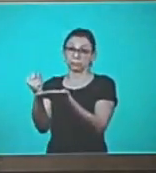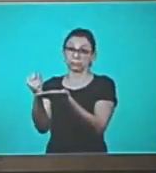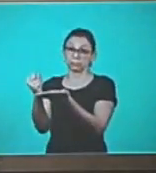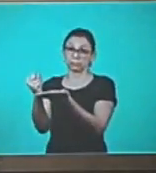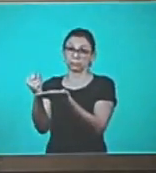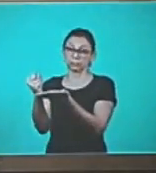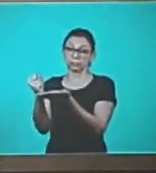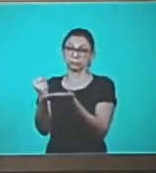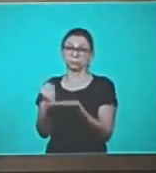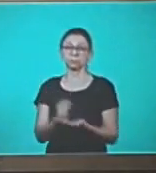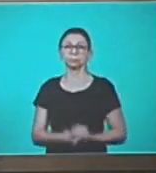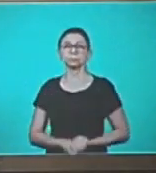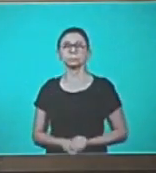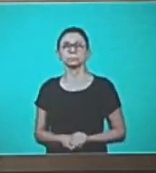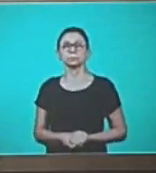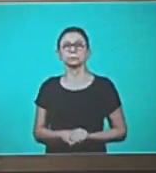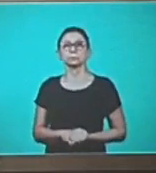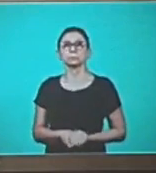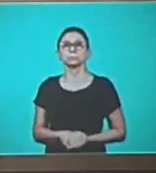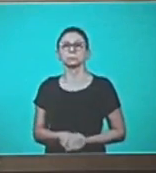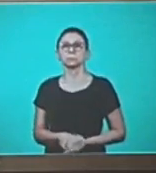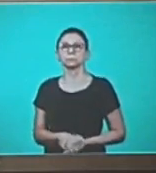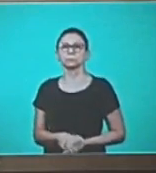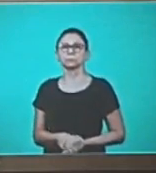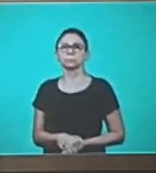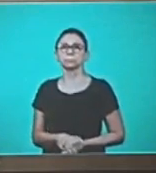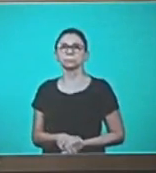Whether man likes it or not,